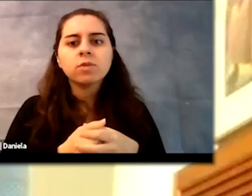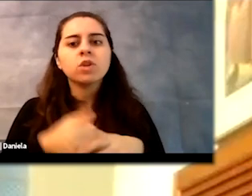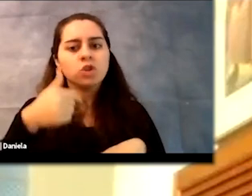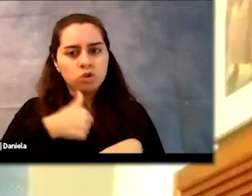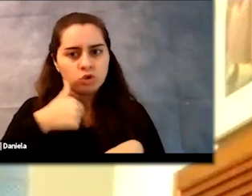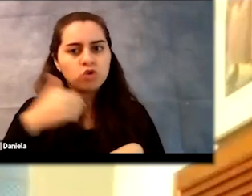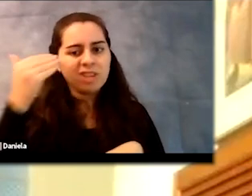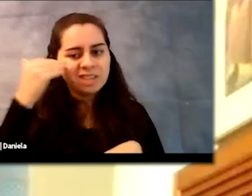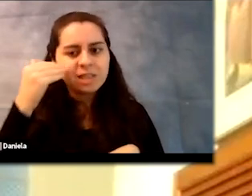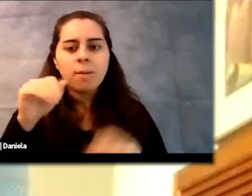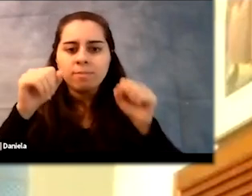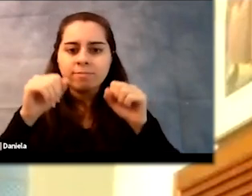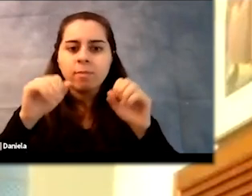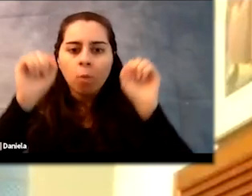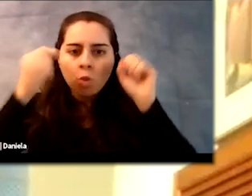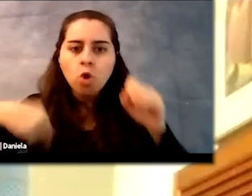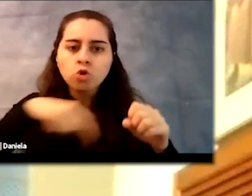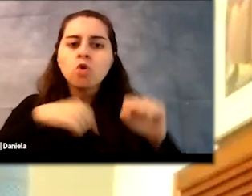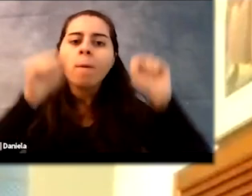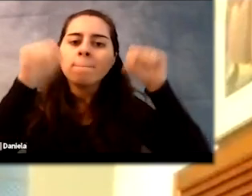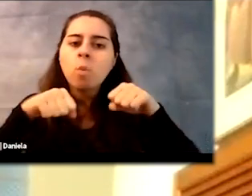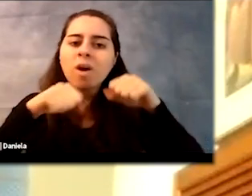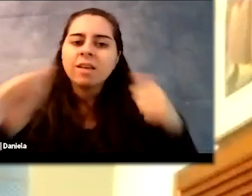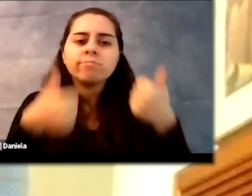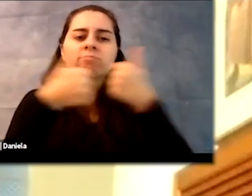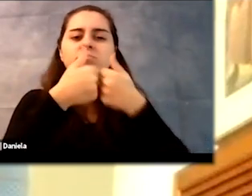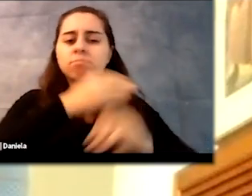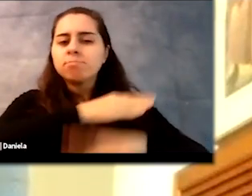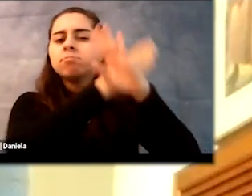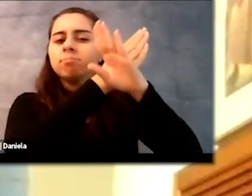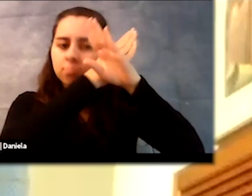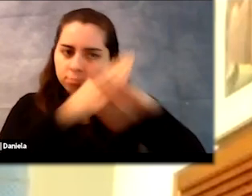address the challenge and overcome it. Gracias.